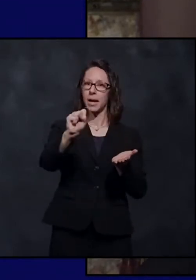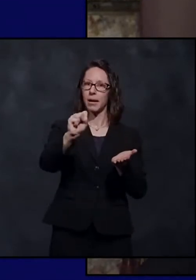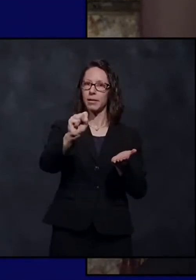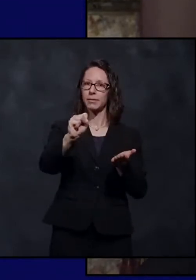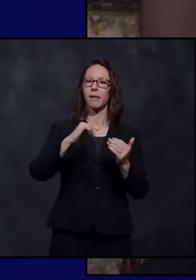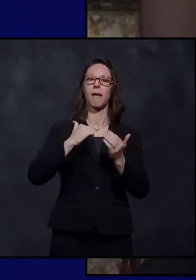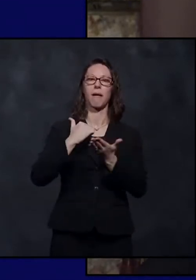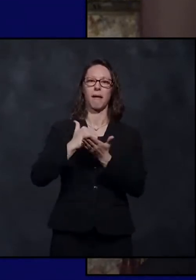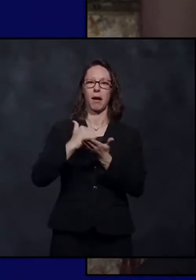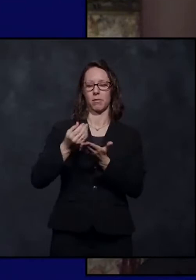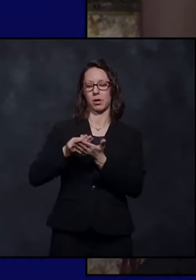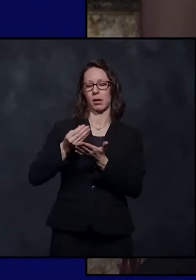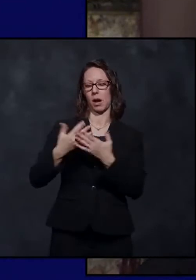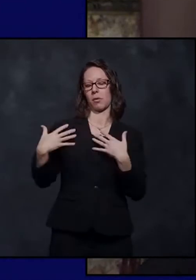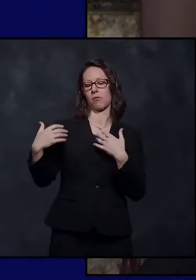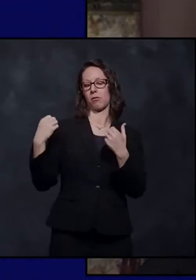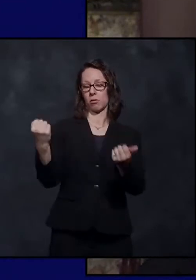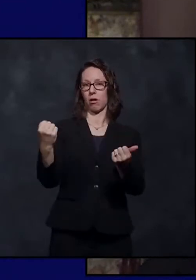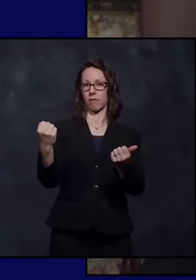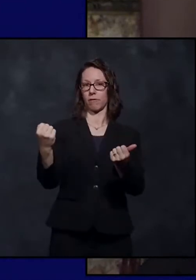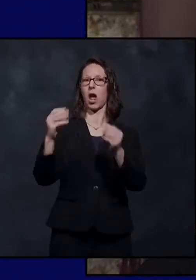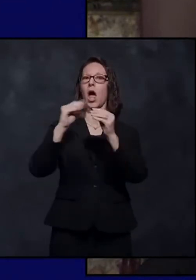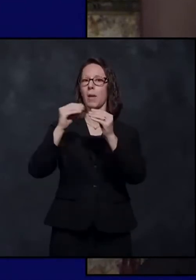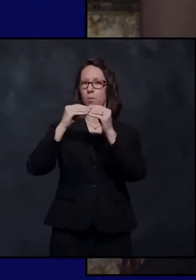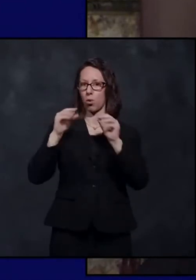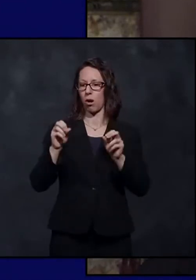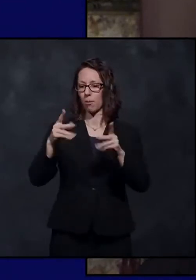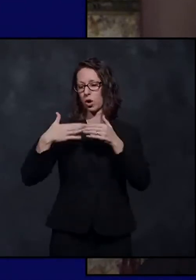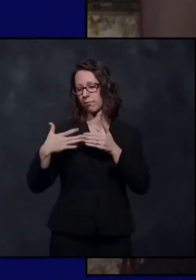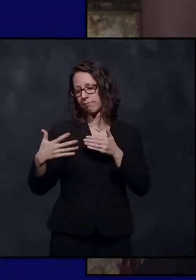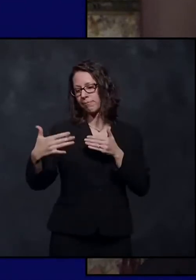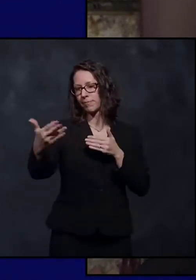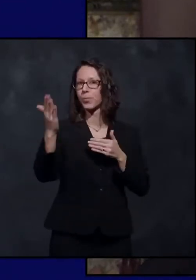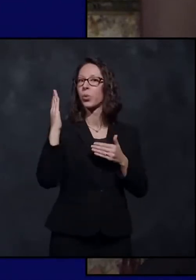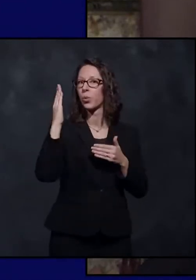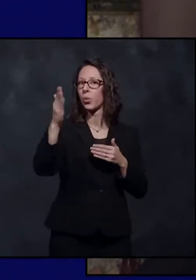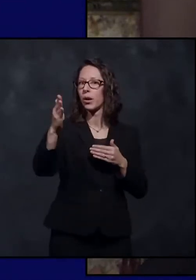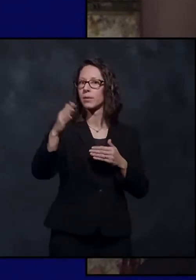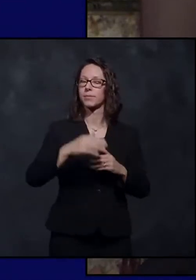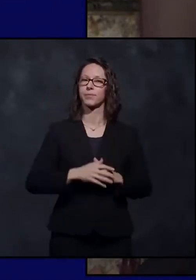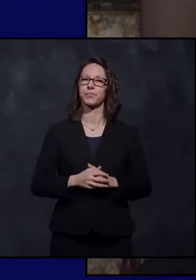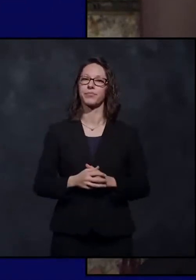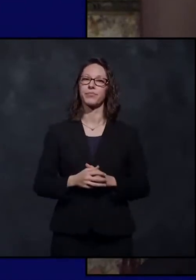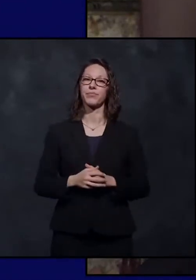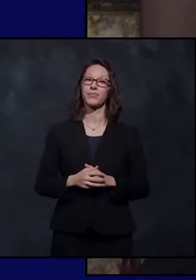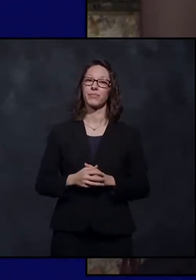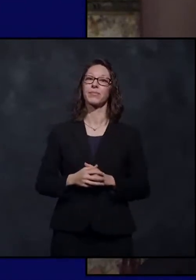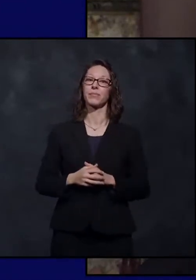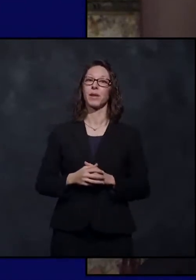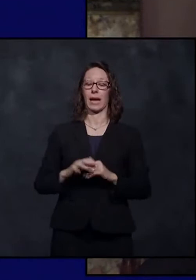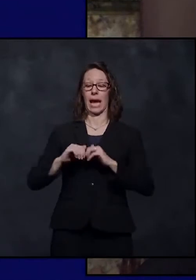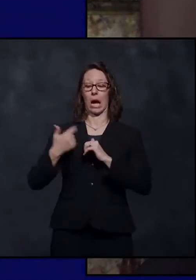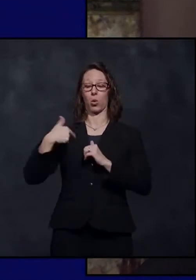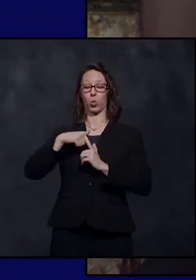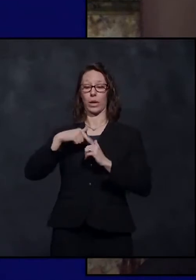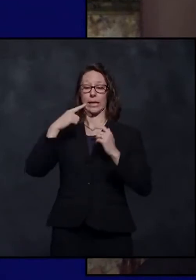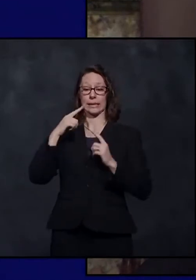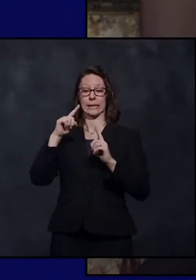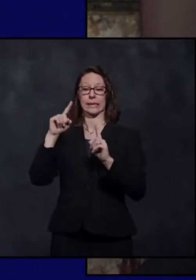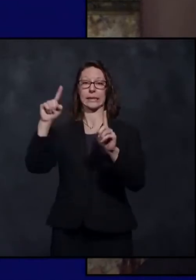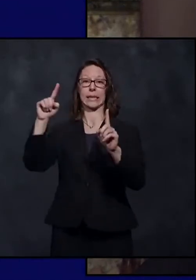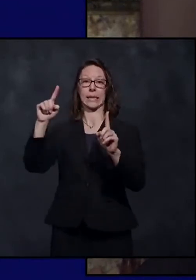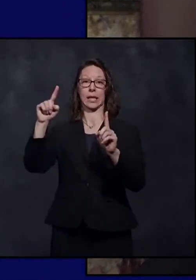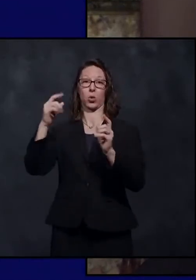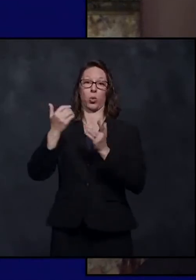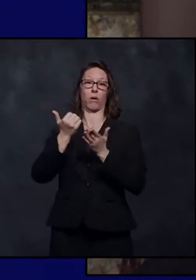in our people will pave the way for many more days of opportunity ahead. What got us here will move us toward the future we want.